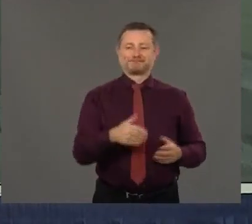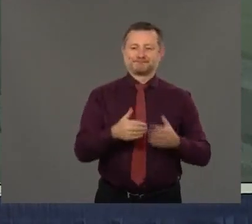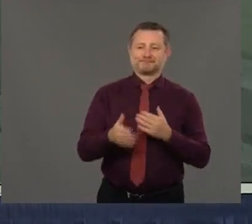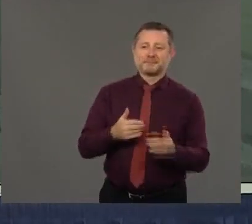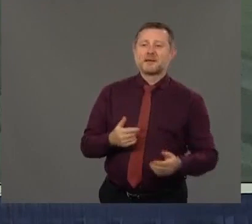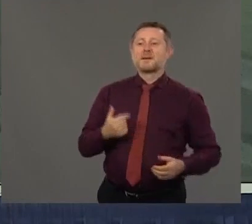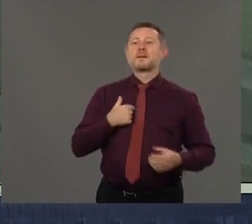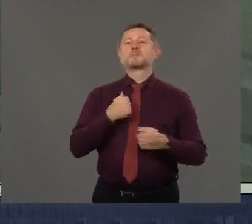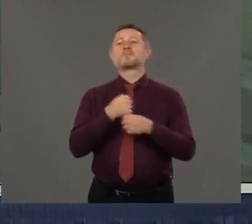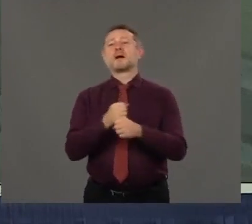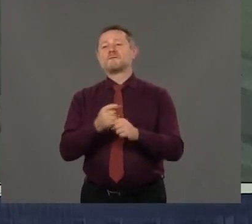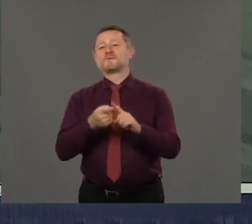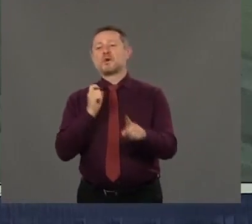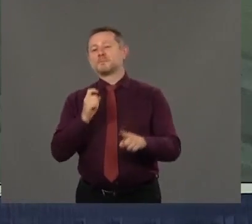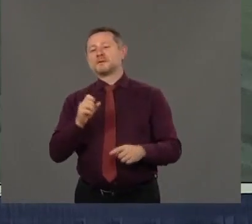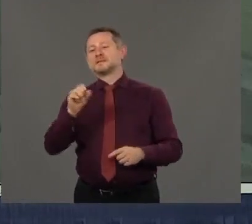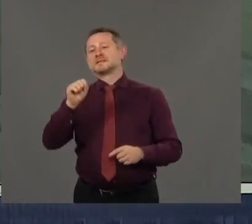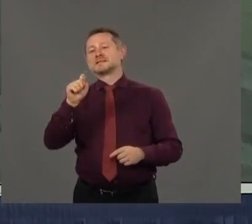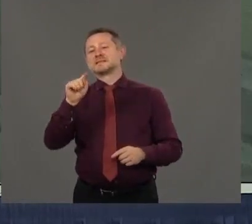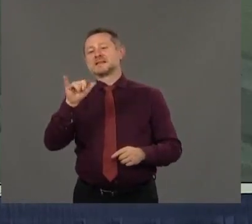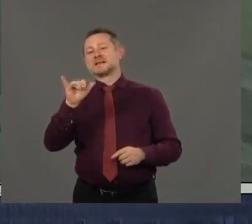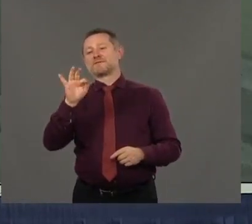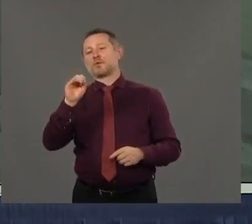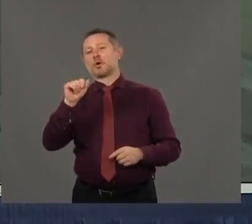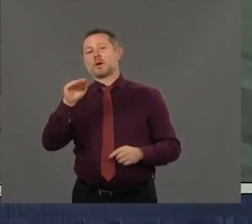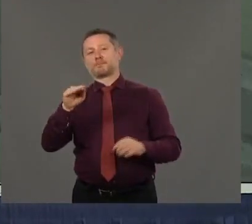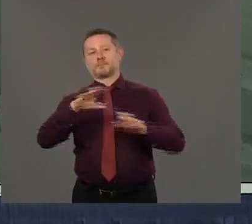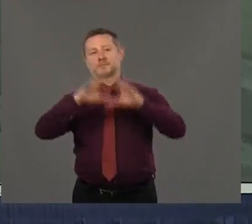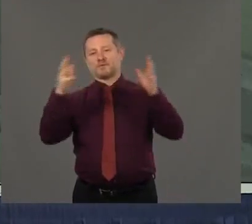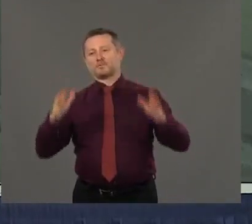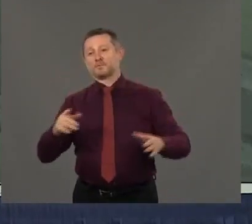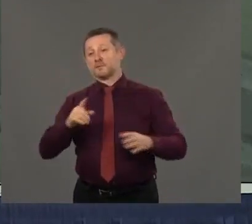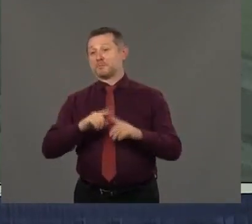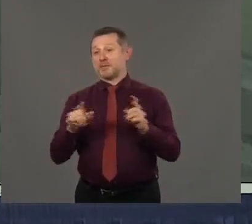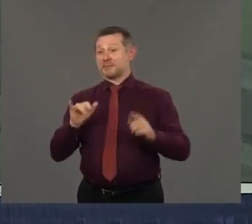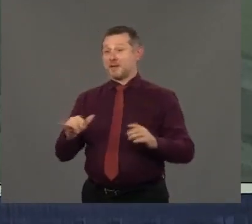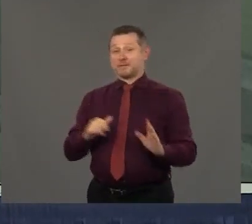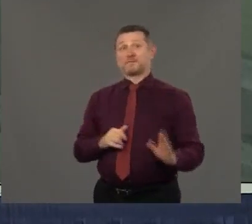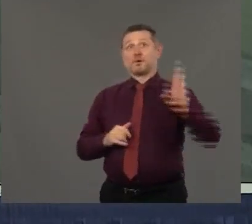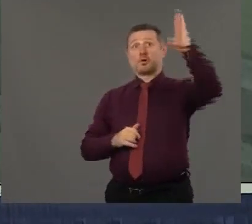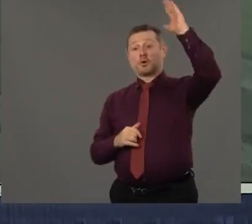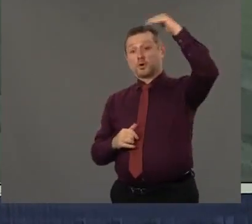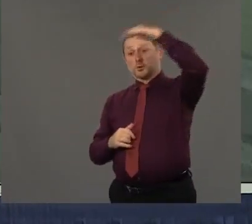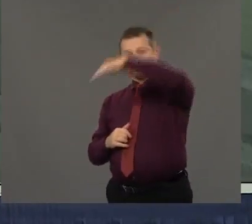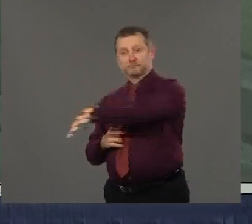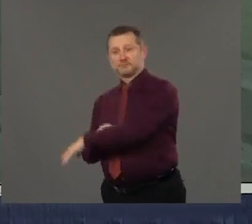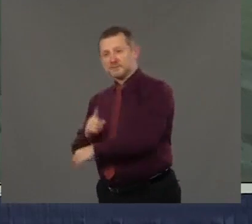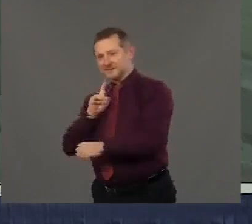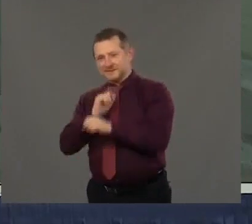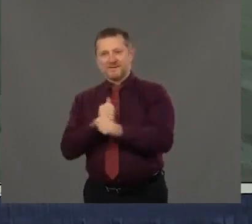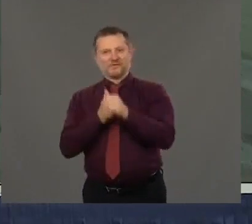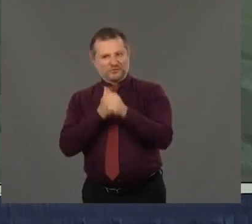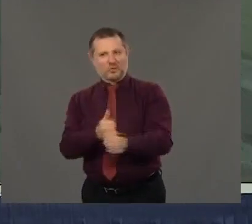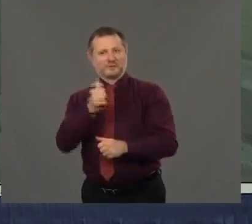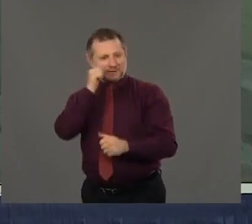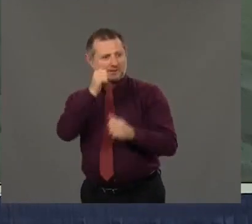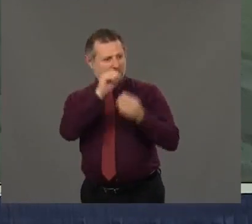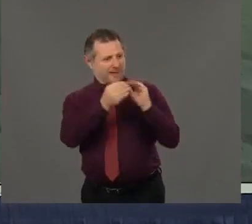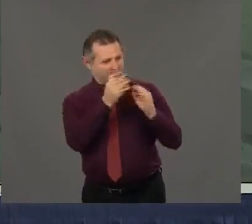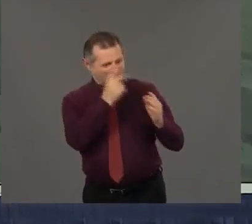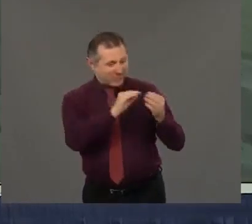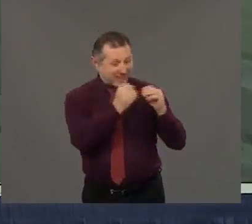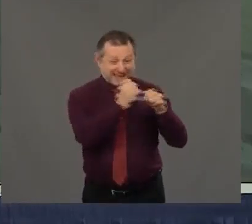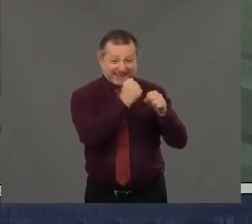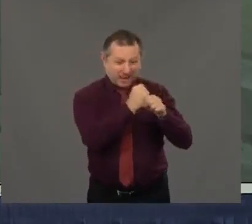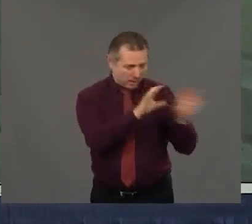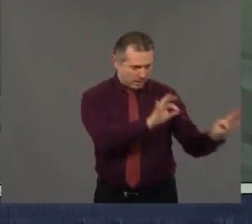styrofoam. But it is proportionate to the increase and the decline. That is proportionate. And I wanted to show,